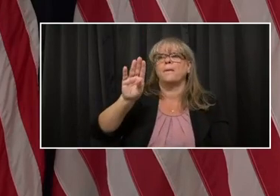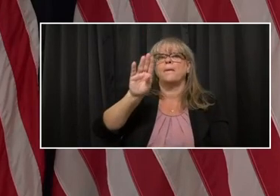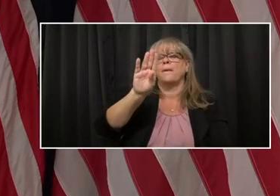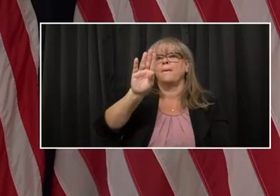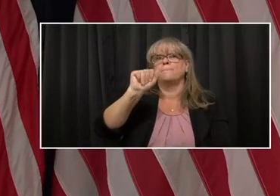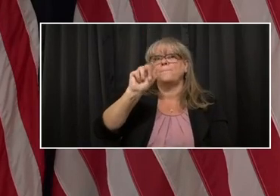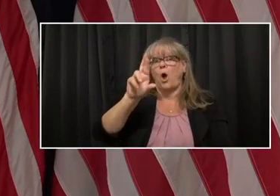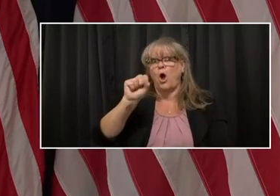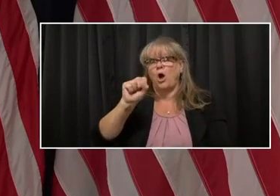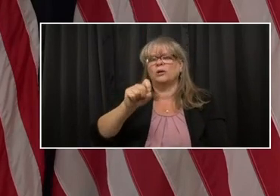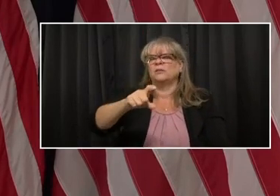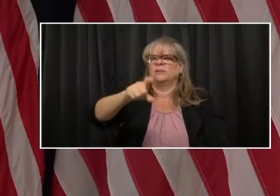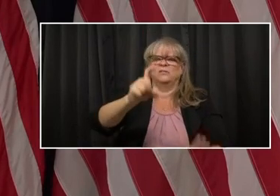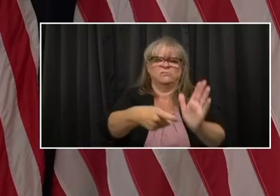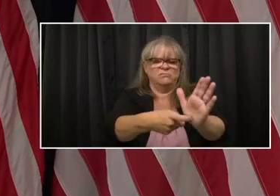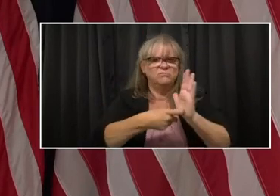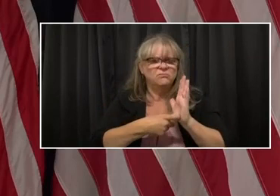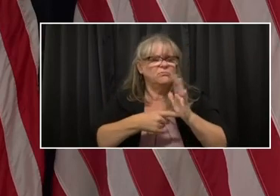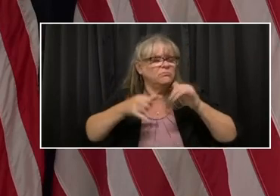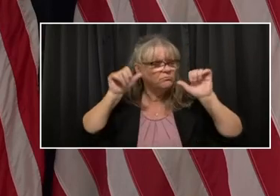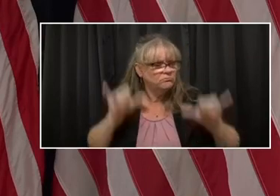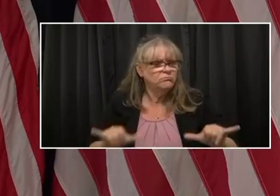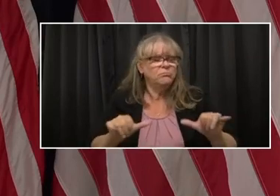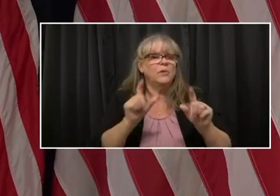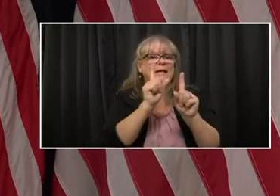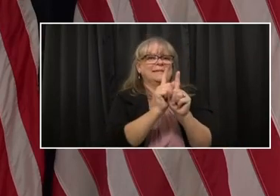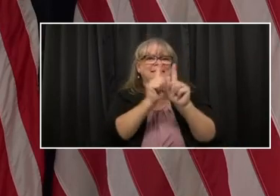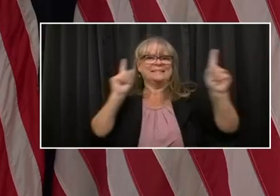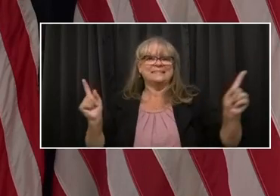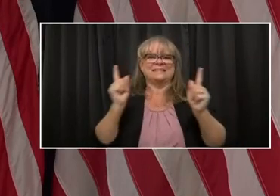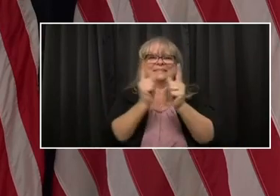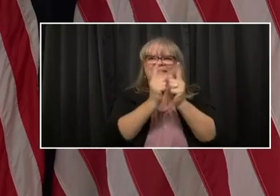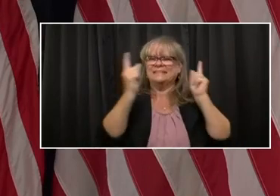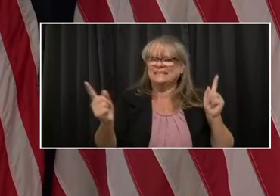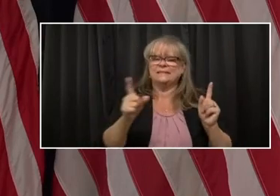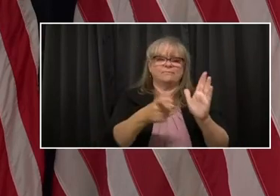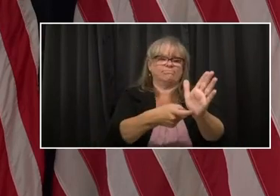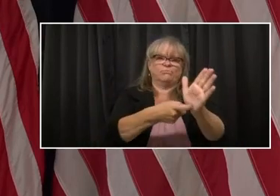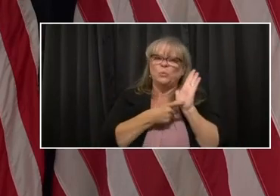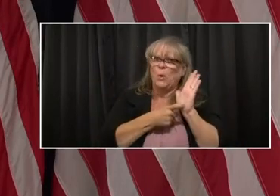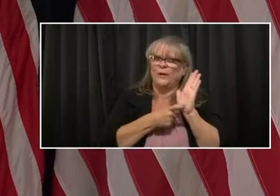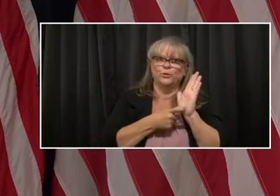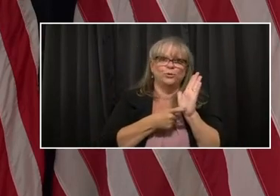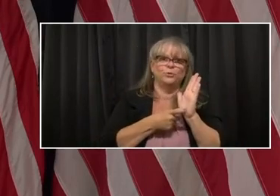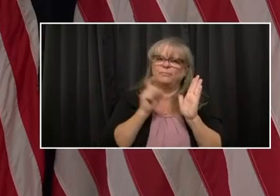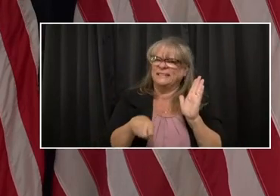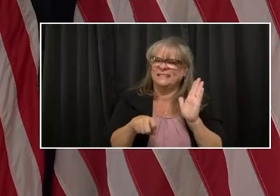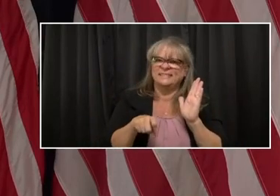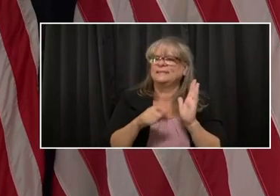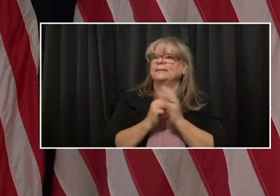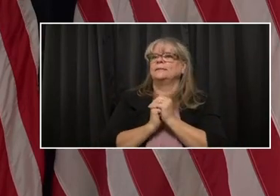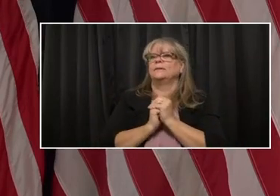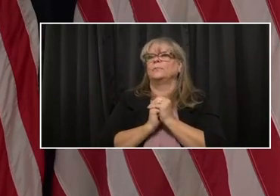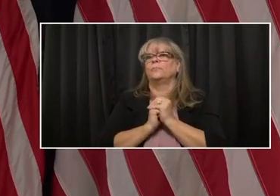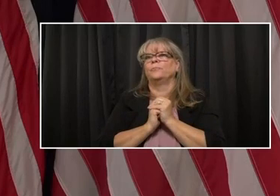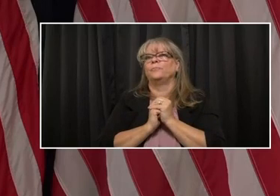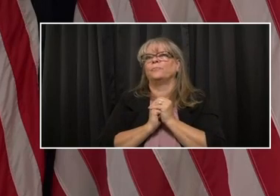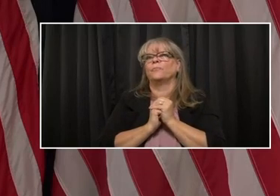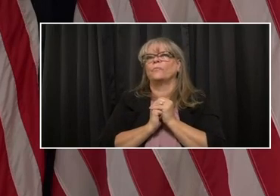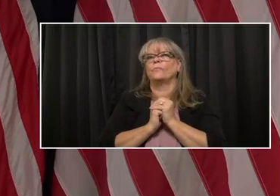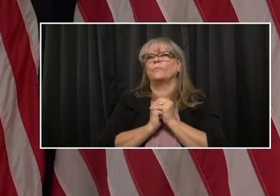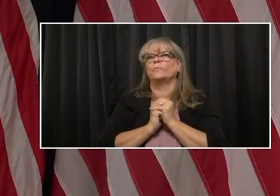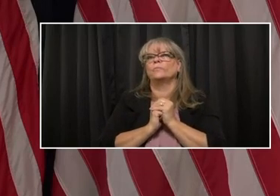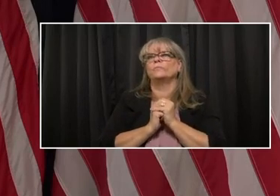outbreaks, it means that we can't handle as a society those kinds of inebriated late